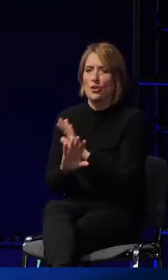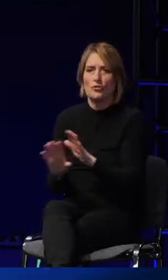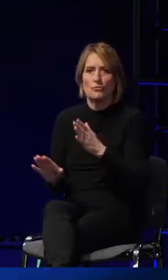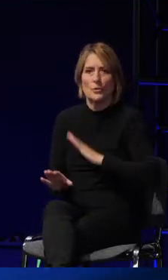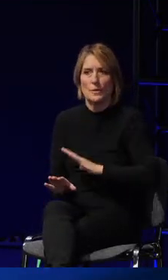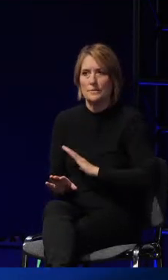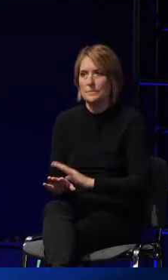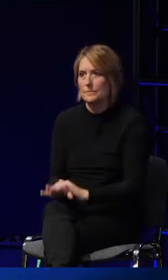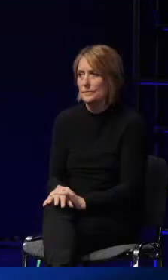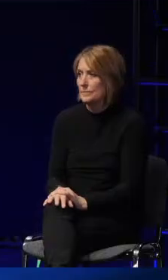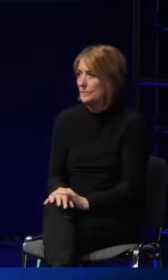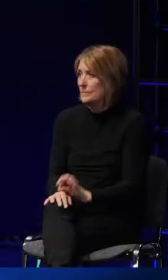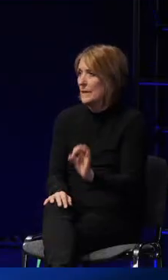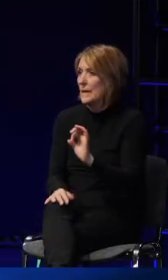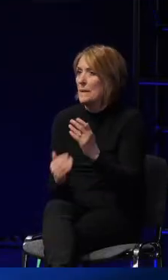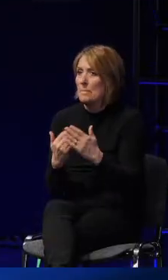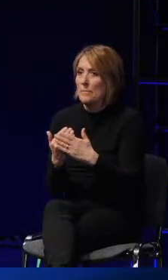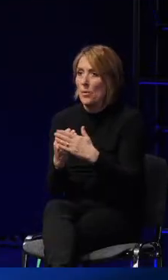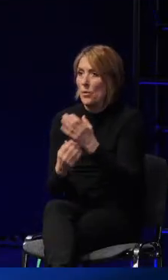All right, another question out there?